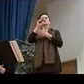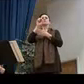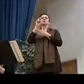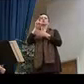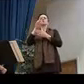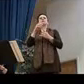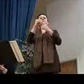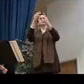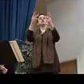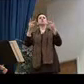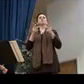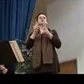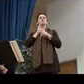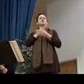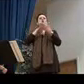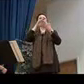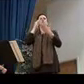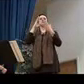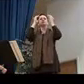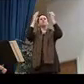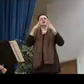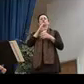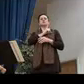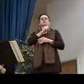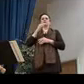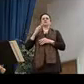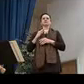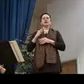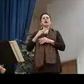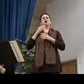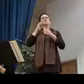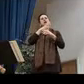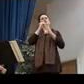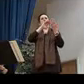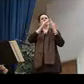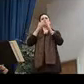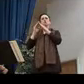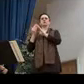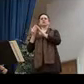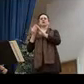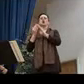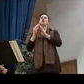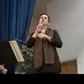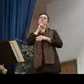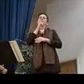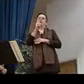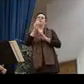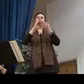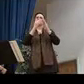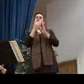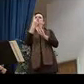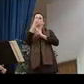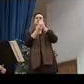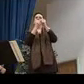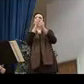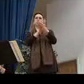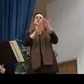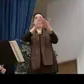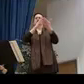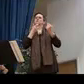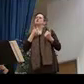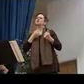and staff in the community. We are the community's two-year college, and we strive to ensure the needs of the community are